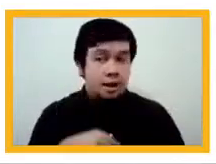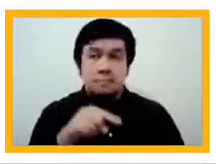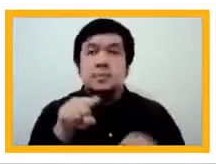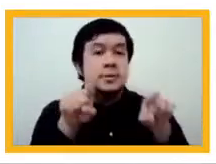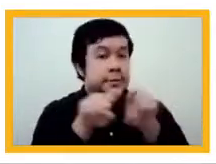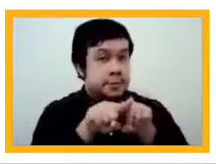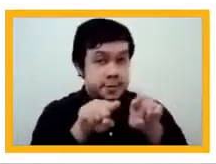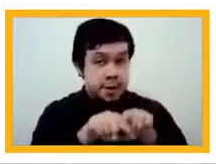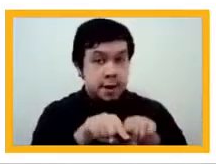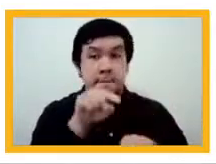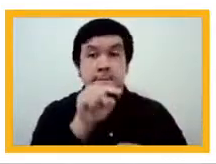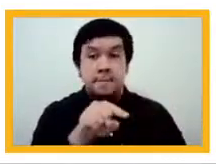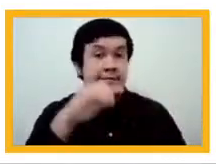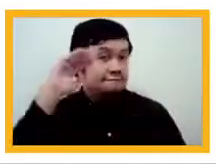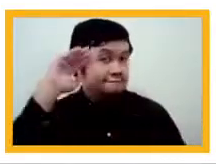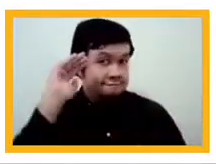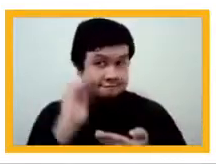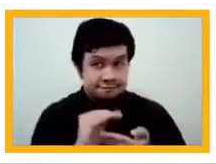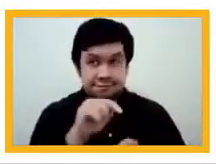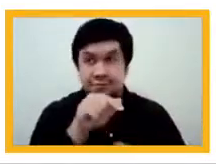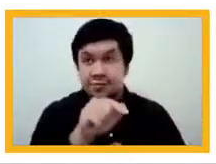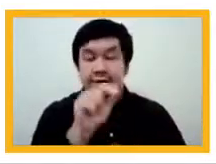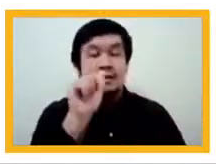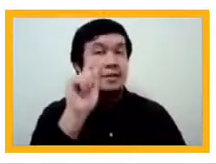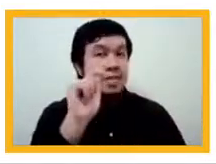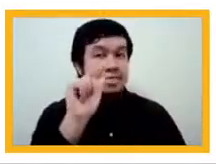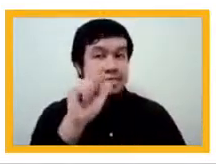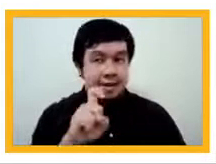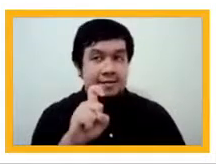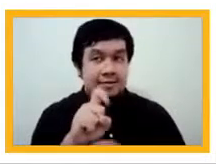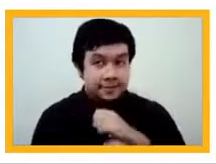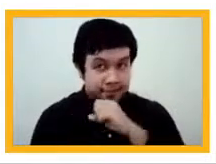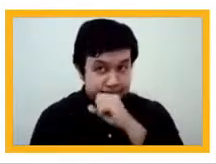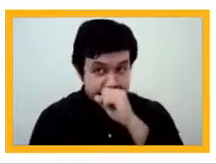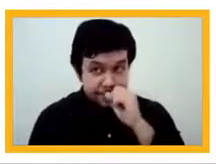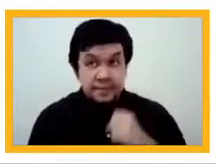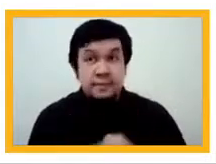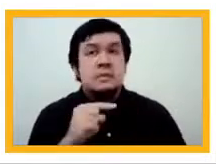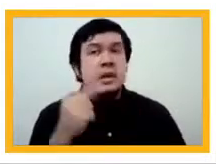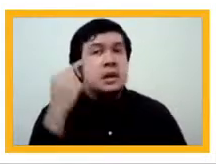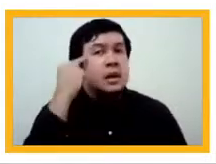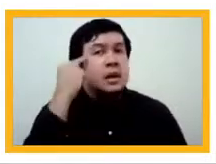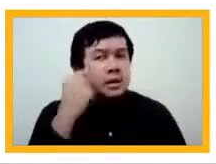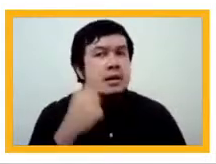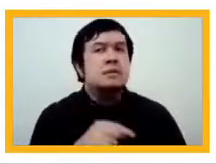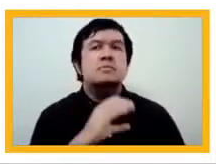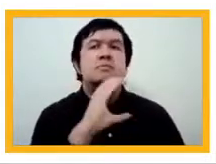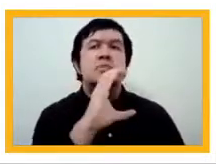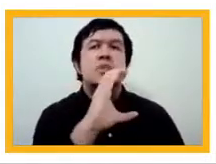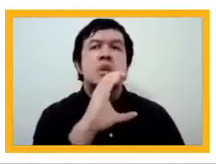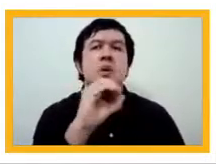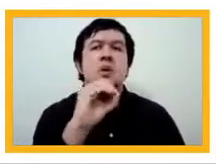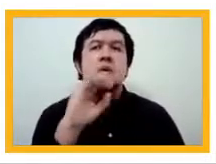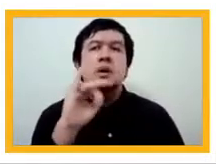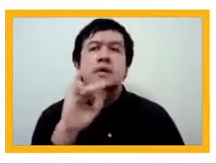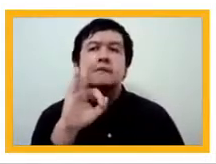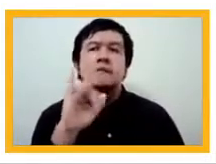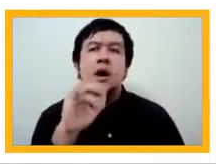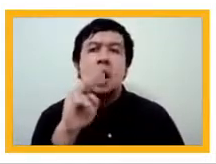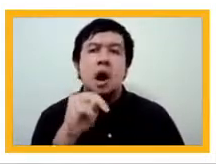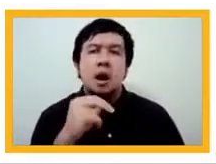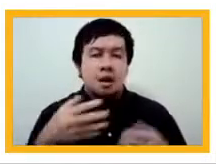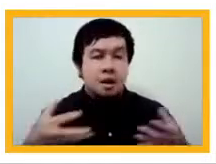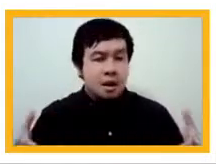And the more widespread model of co-financing is the levy system adopted by countries such as